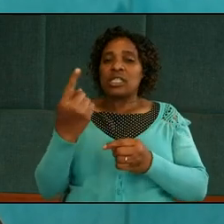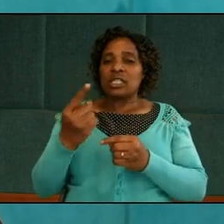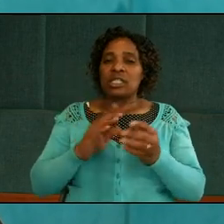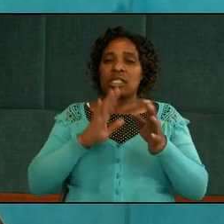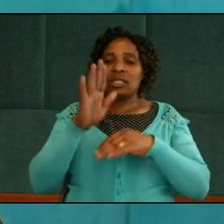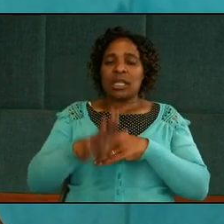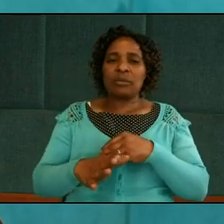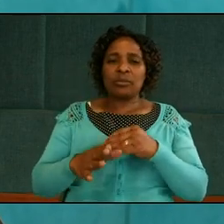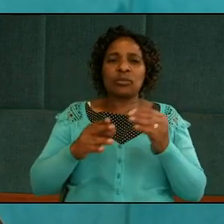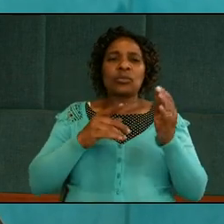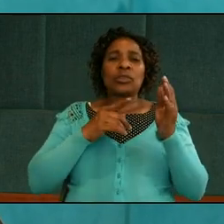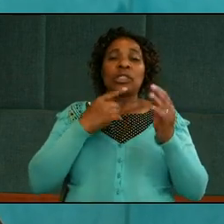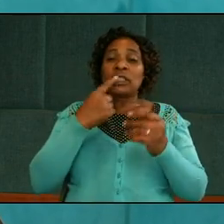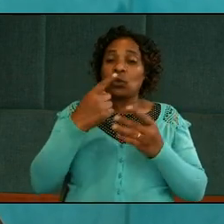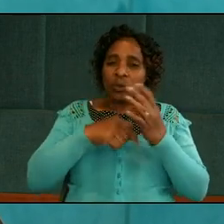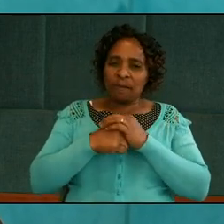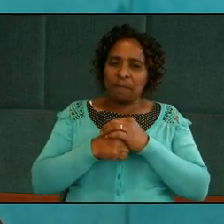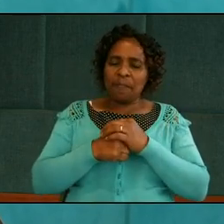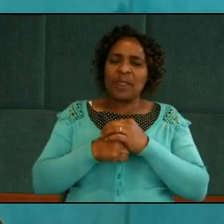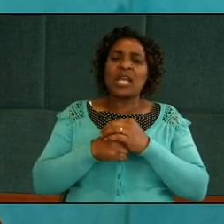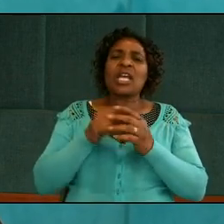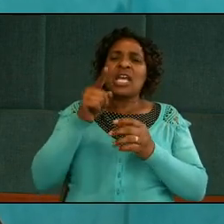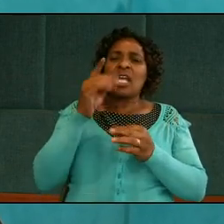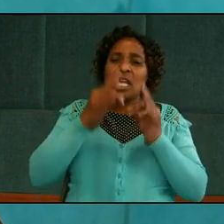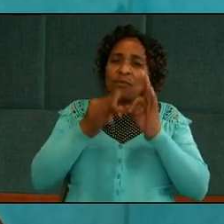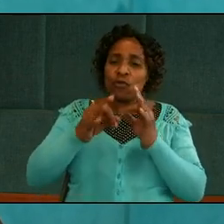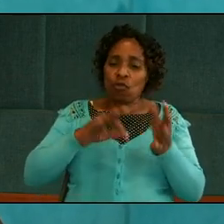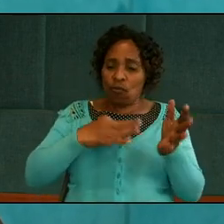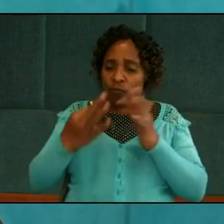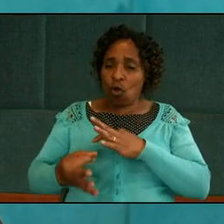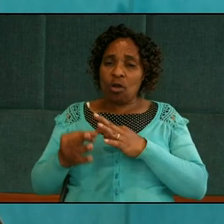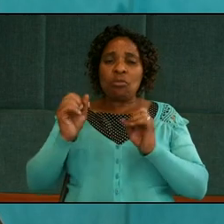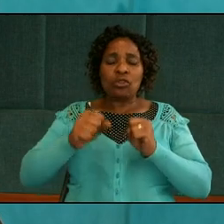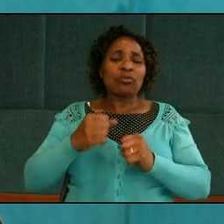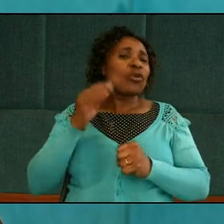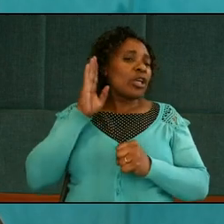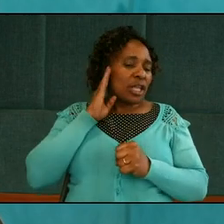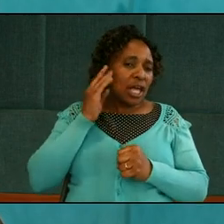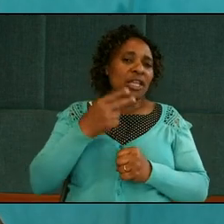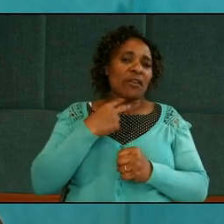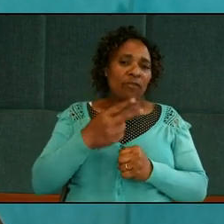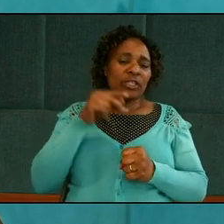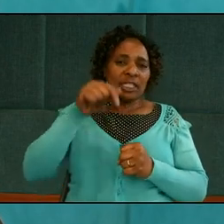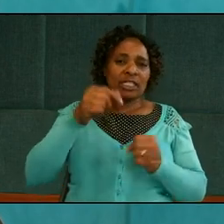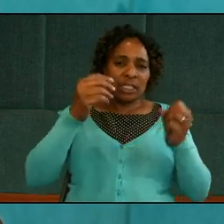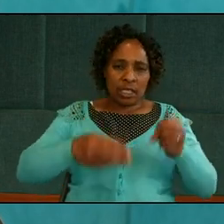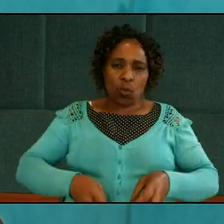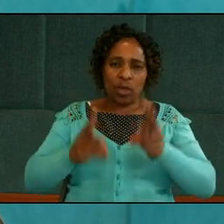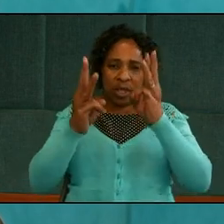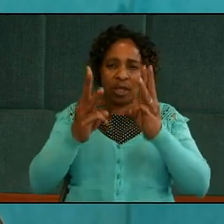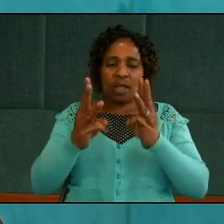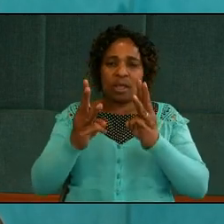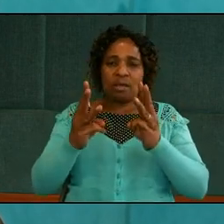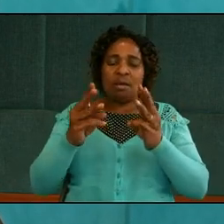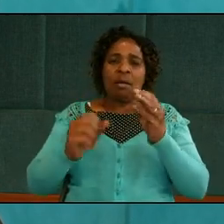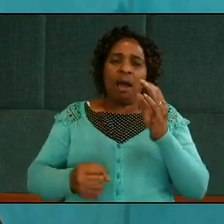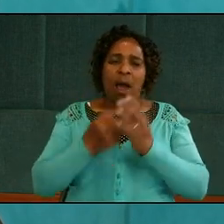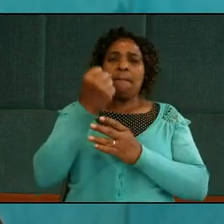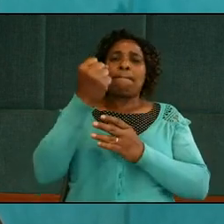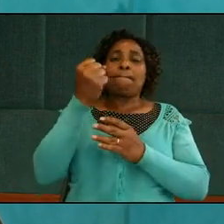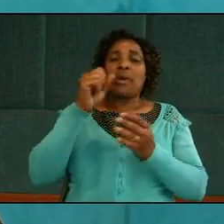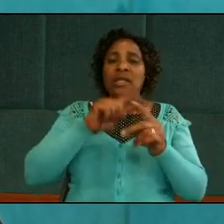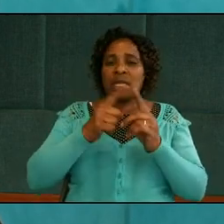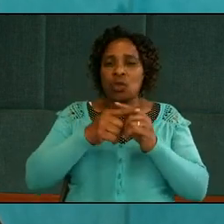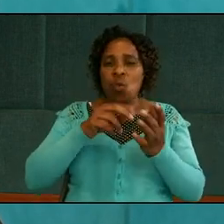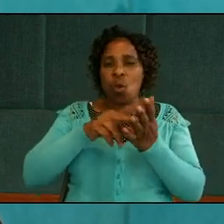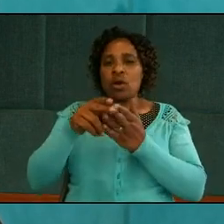it shows that even though you fall, you'll still hear the voice of God saying, "This is the way, you know, get up and walk in